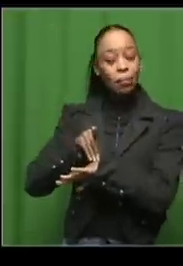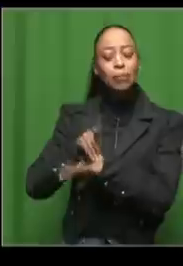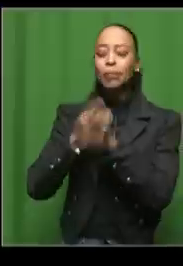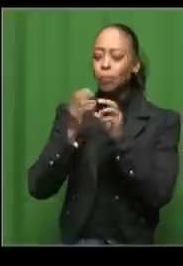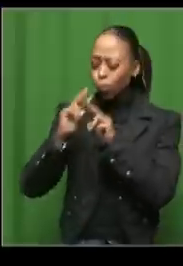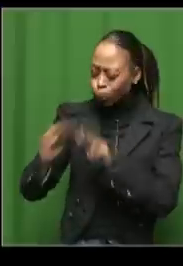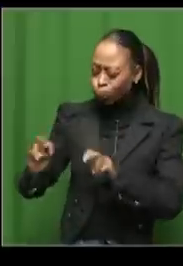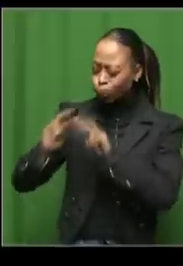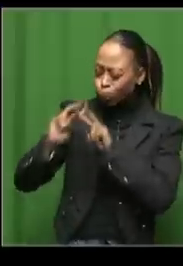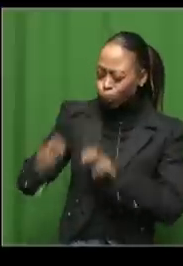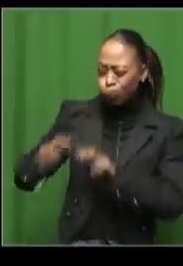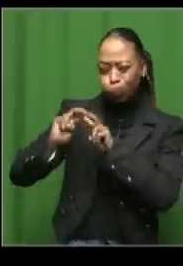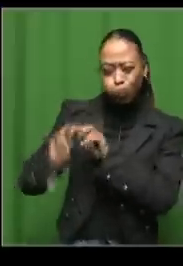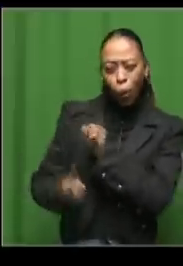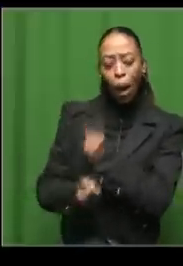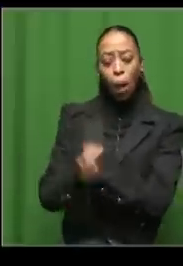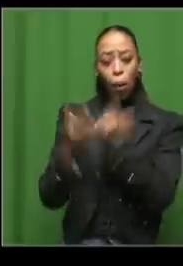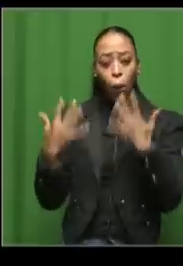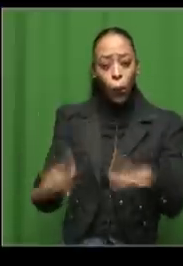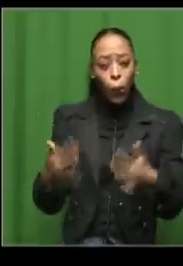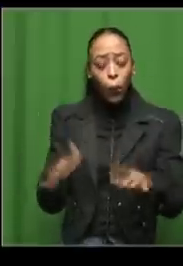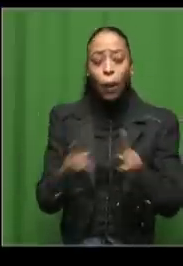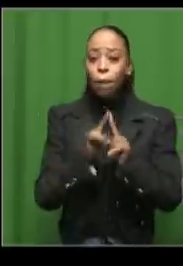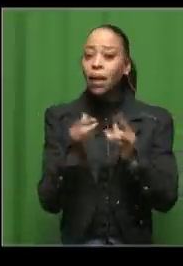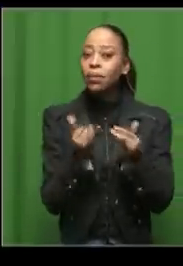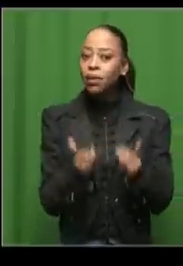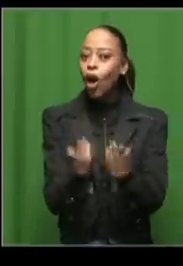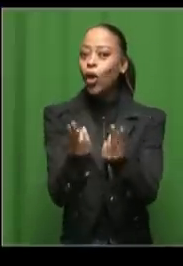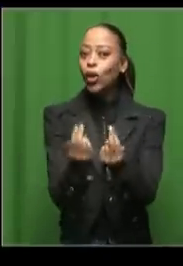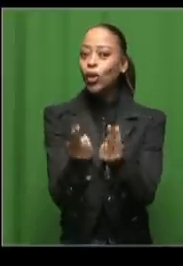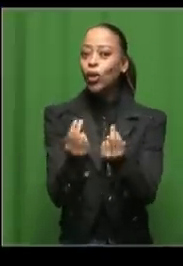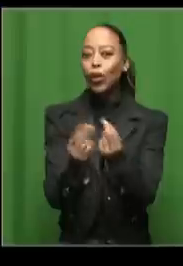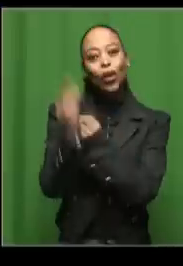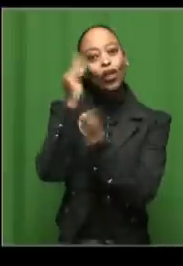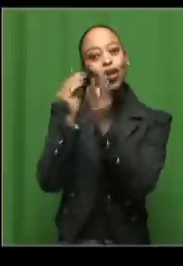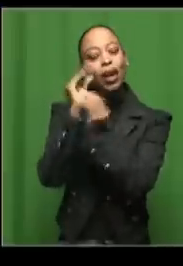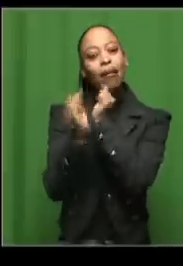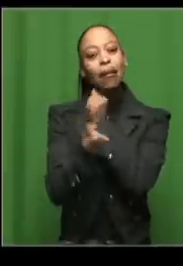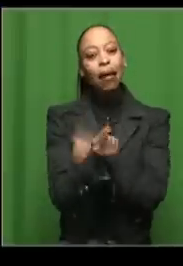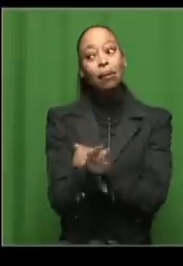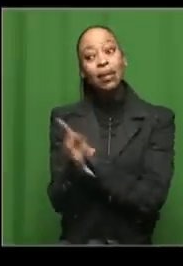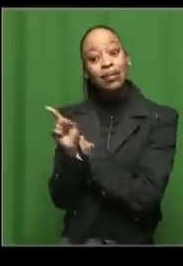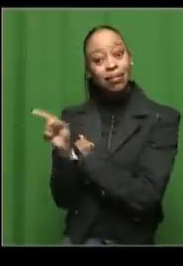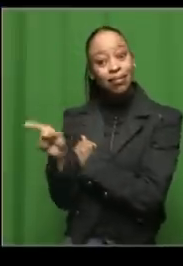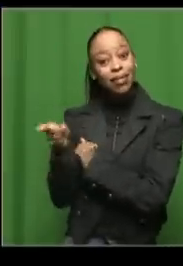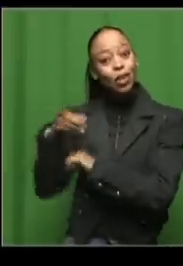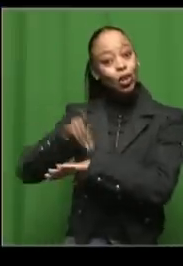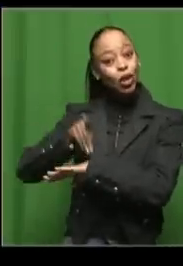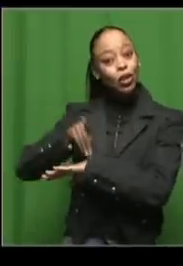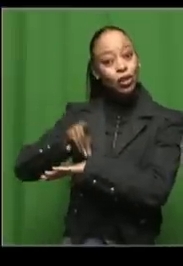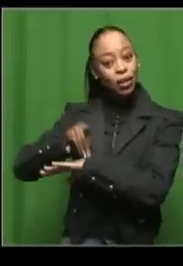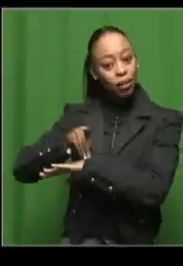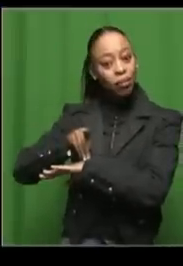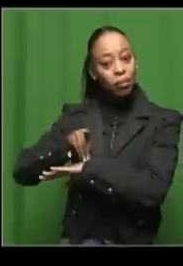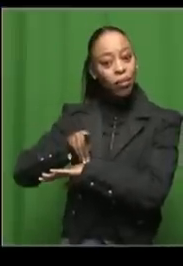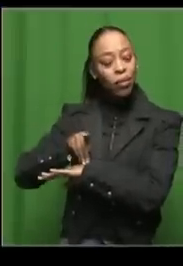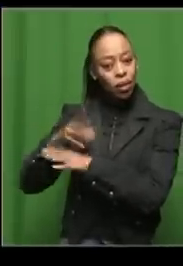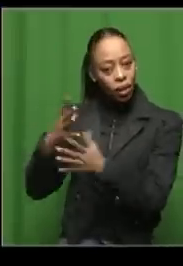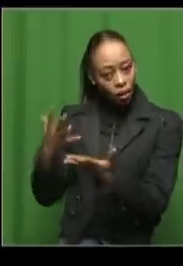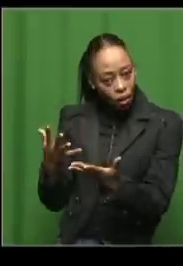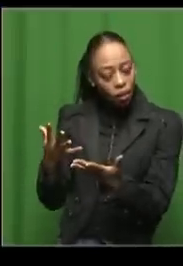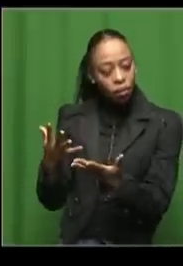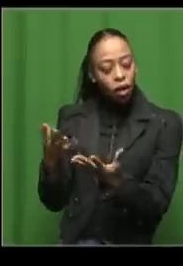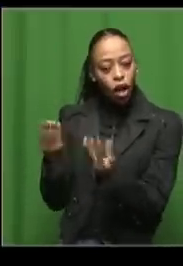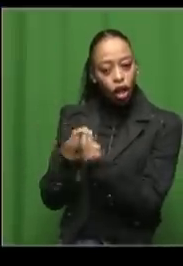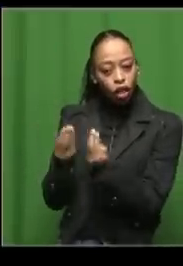of investigation into this. But the twist in this story now is that Dr. Nandipa's possessions were being removed from